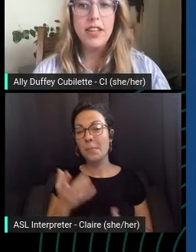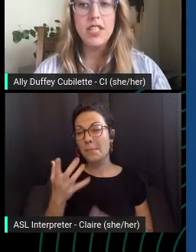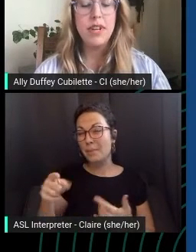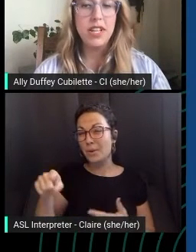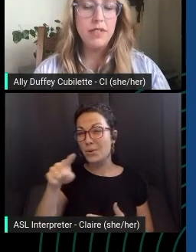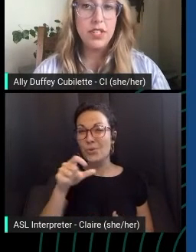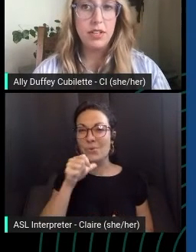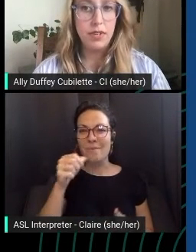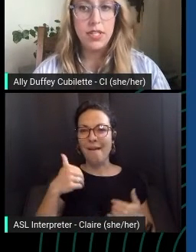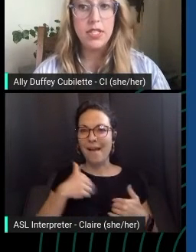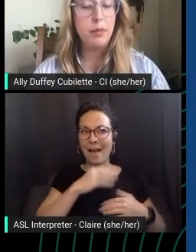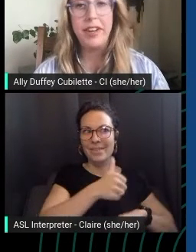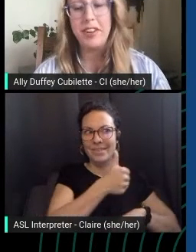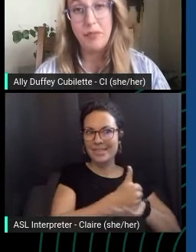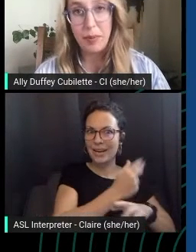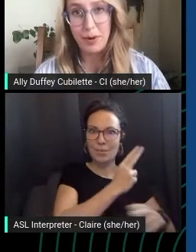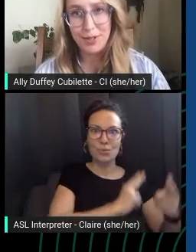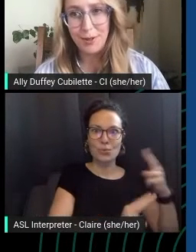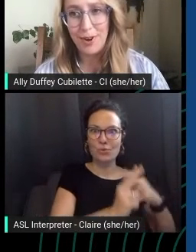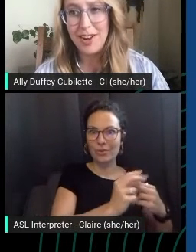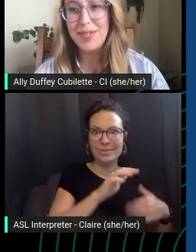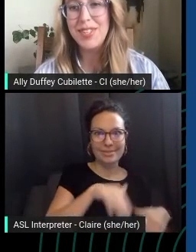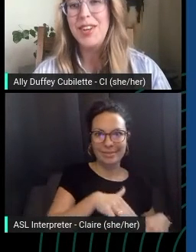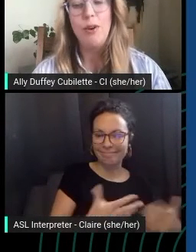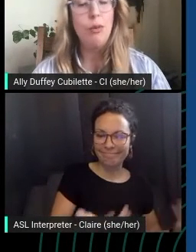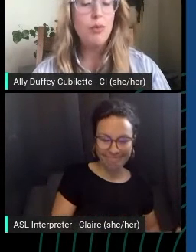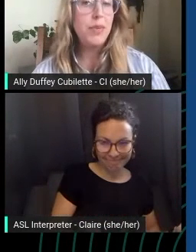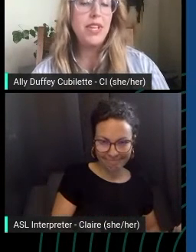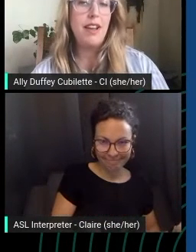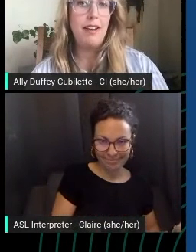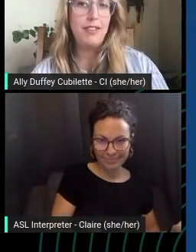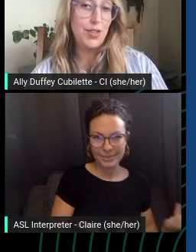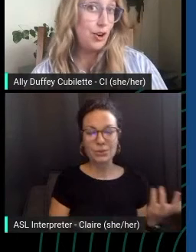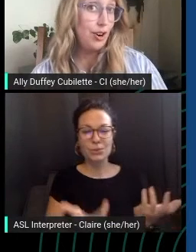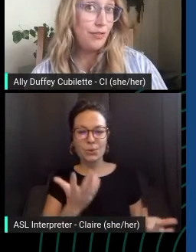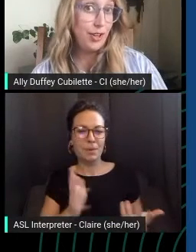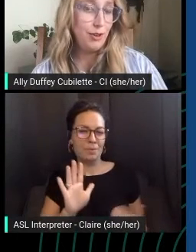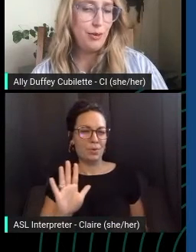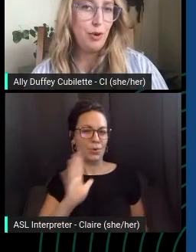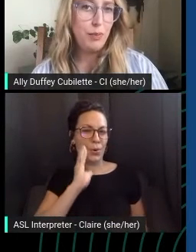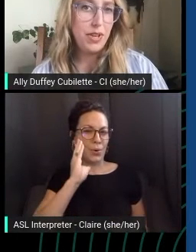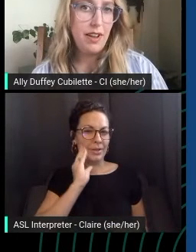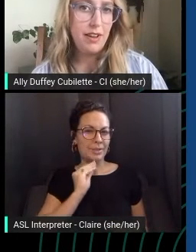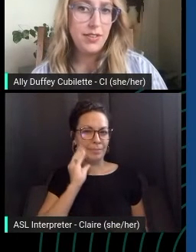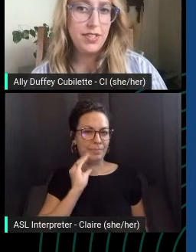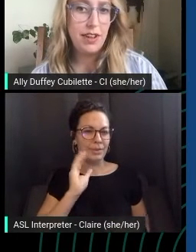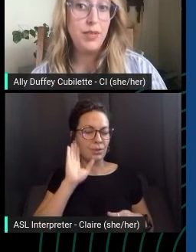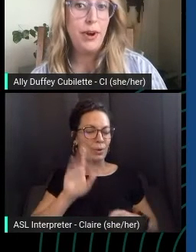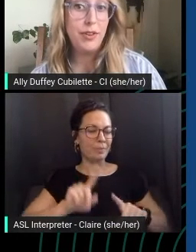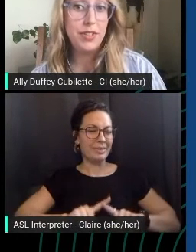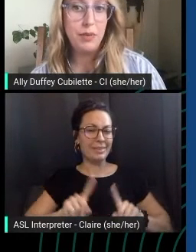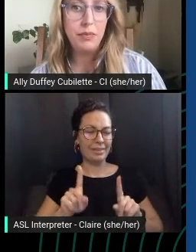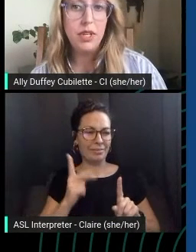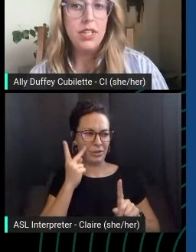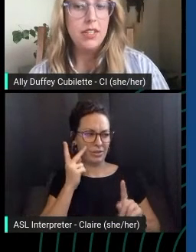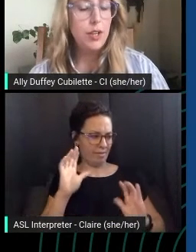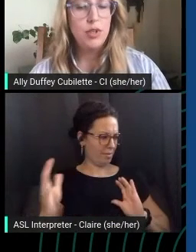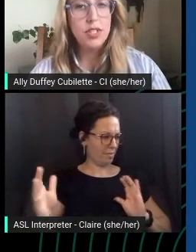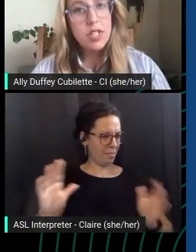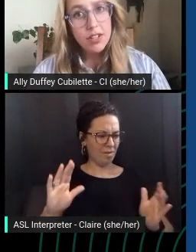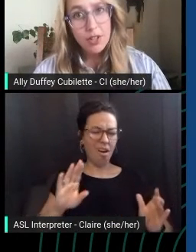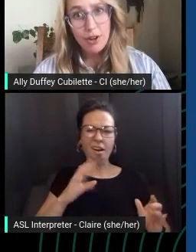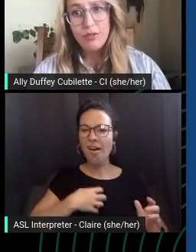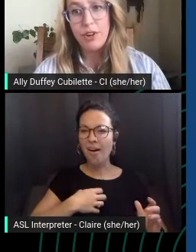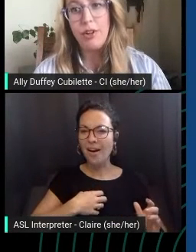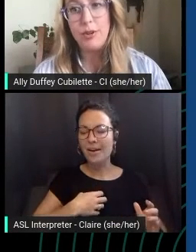And in that case, many of these differences and many of my personal gripes won't be as stark for you and won't be as bothersome. So